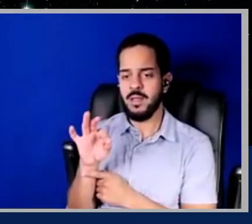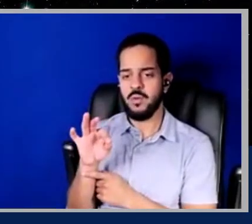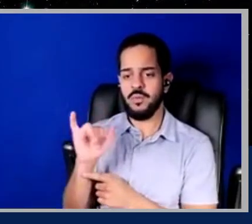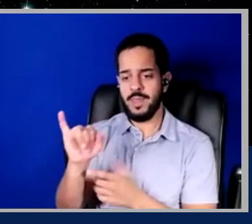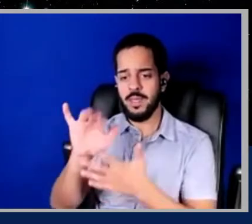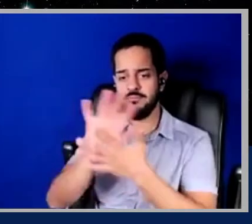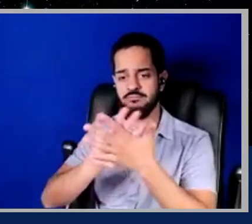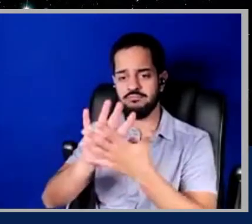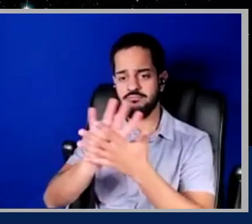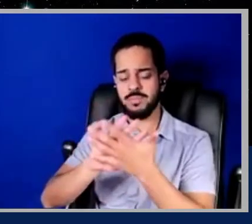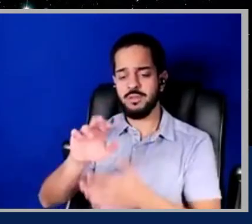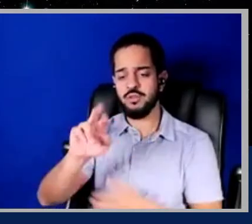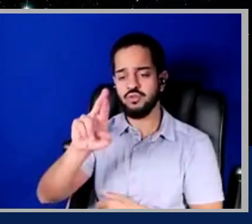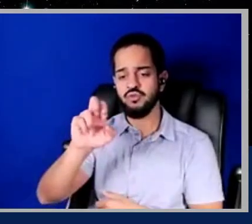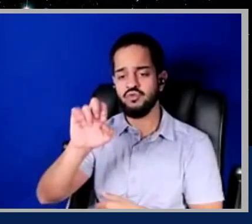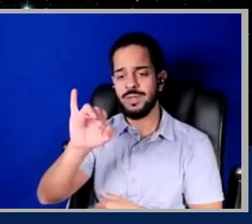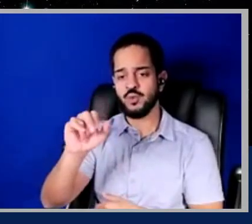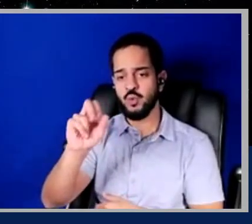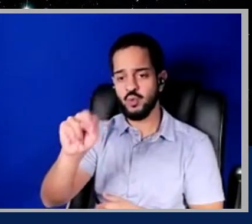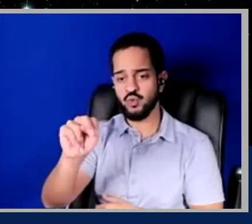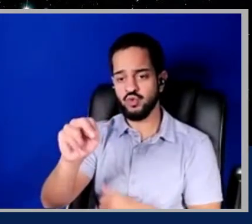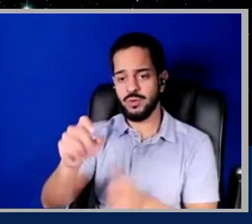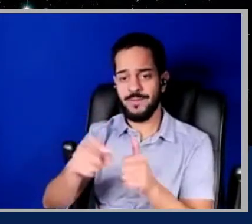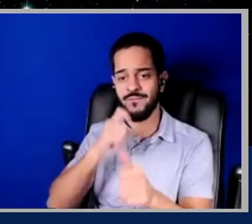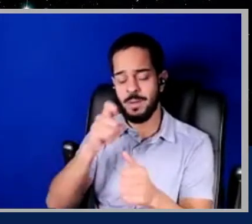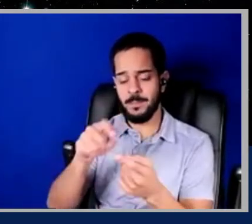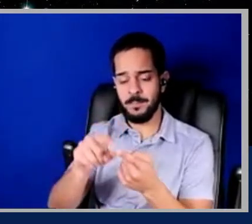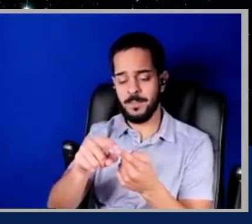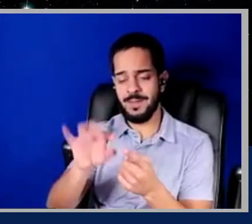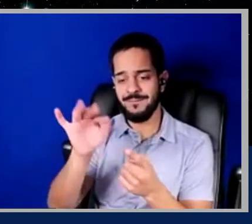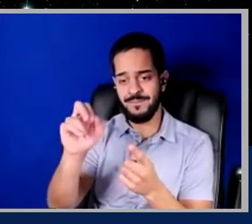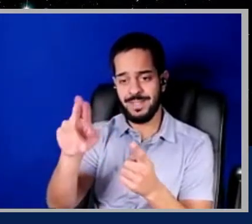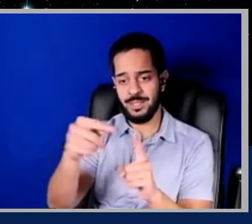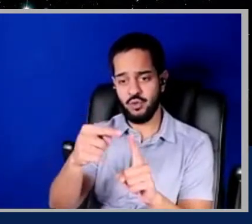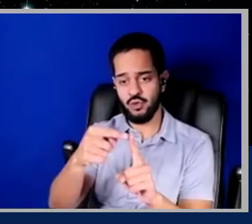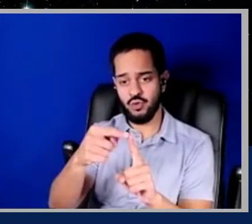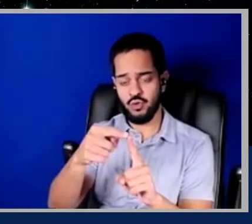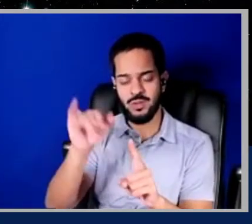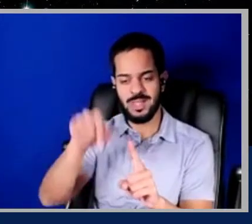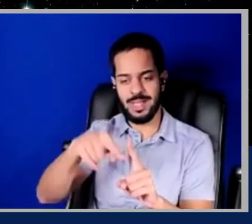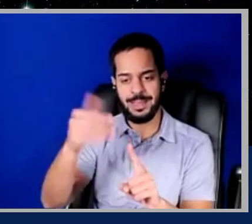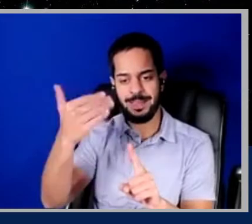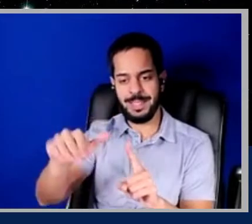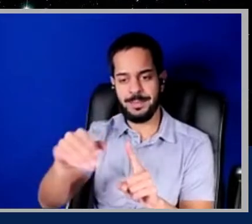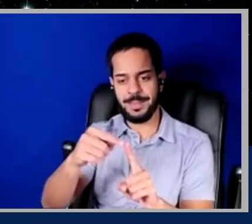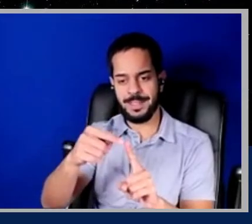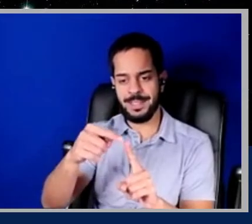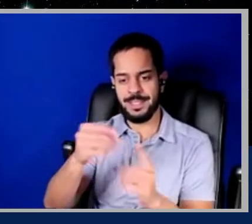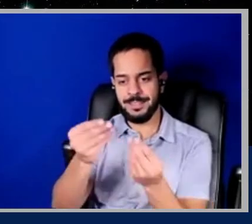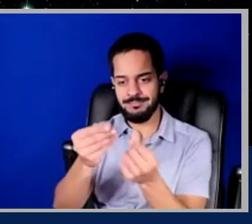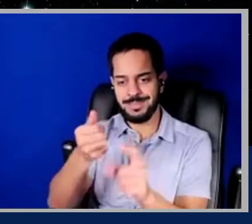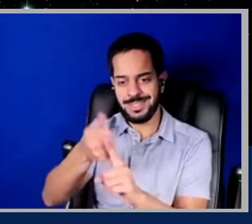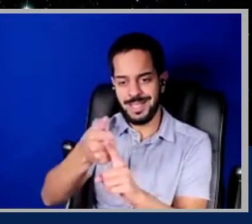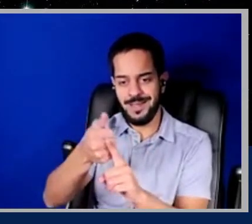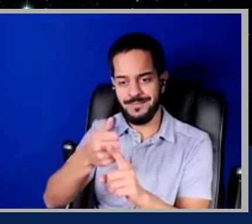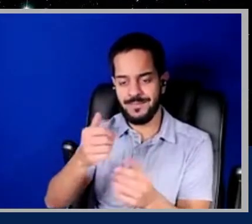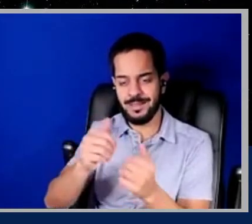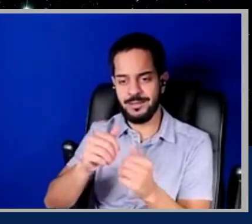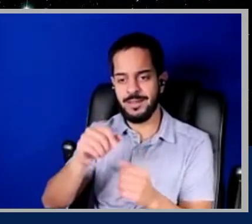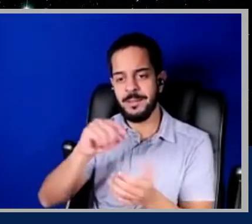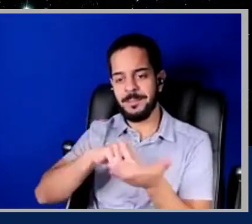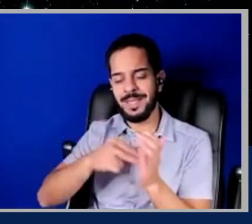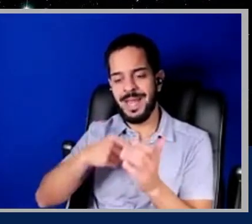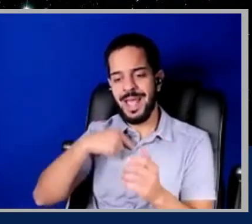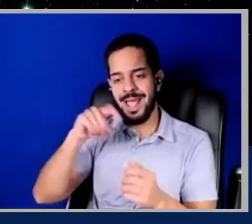human finger was kind of the limiting factor. You had to really blow things up. And it was difficult to keep track of a